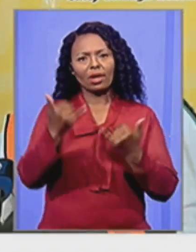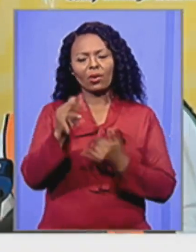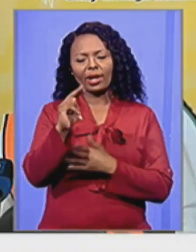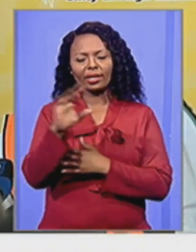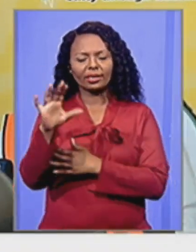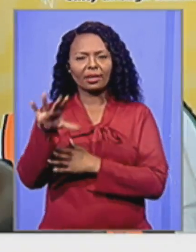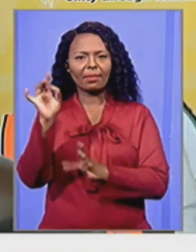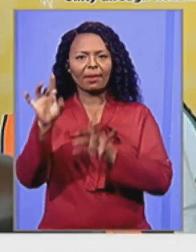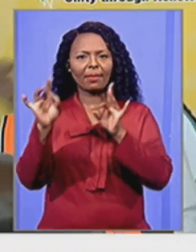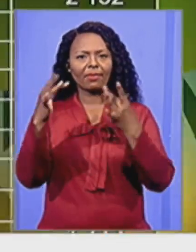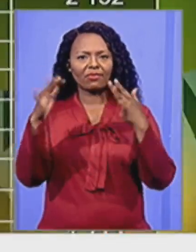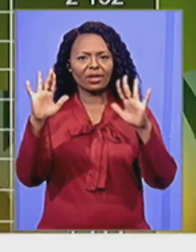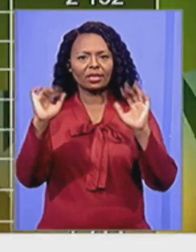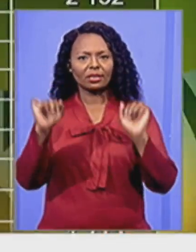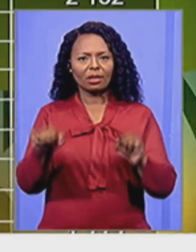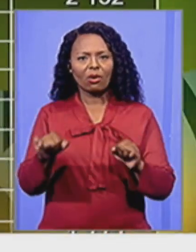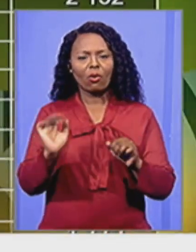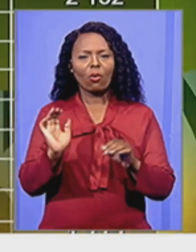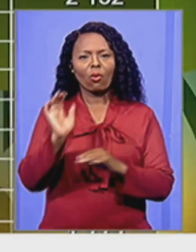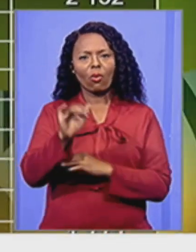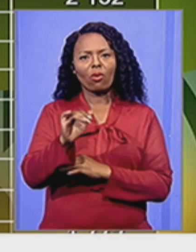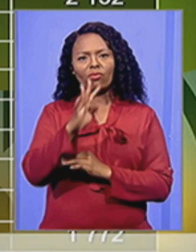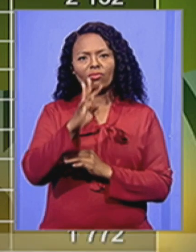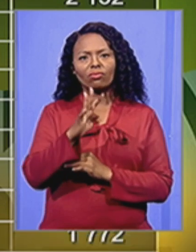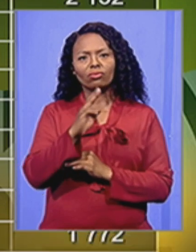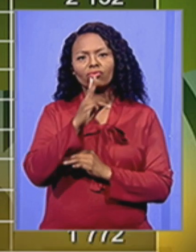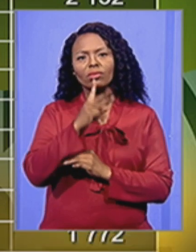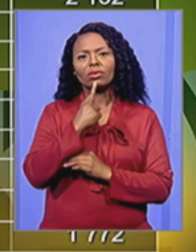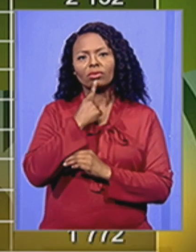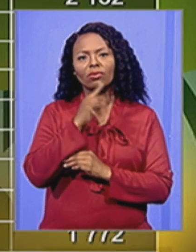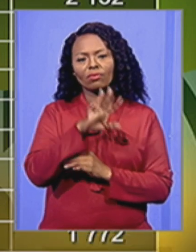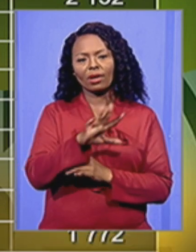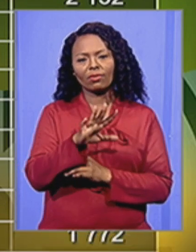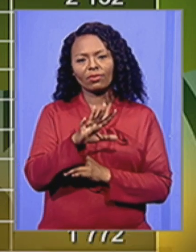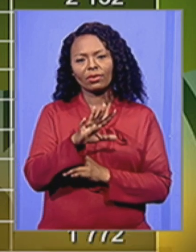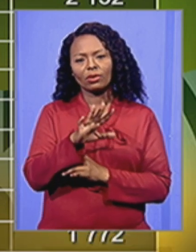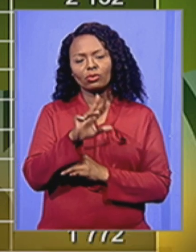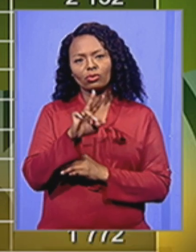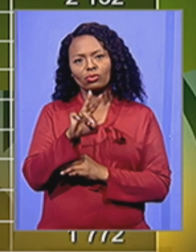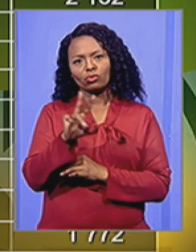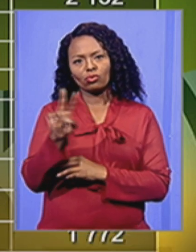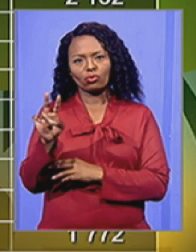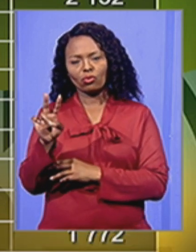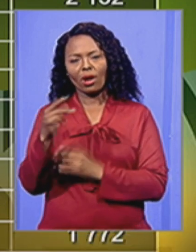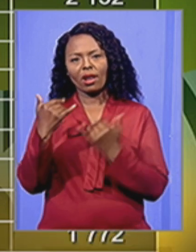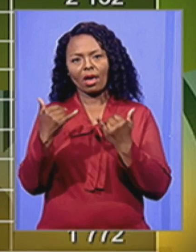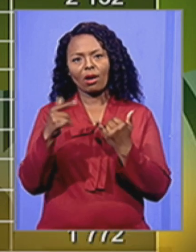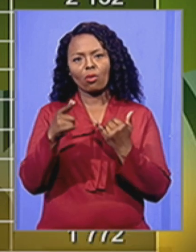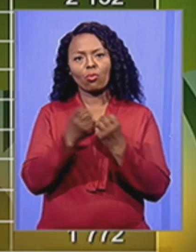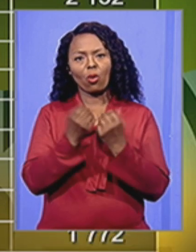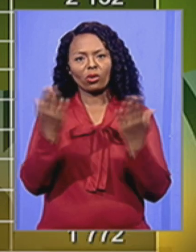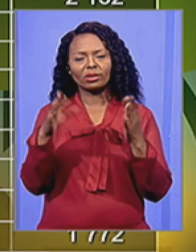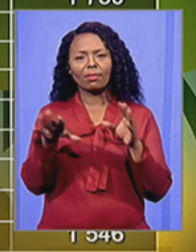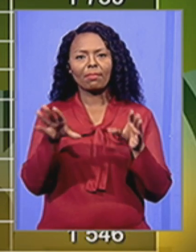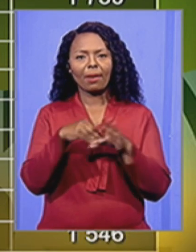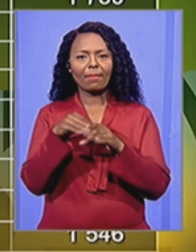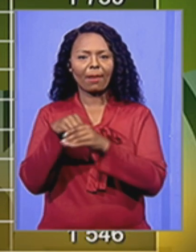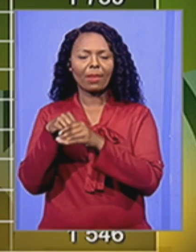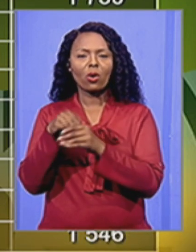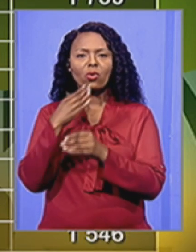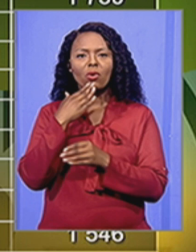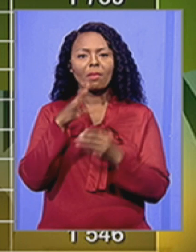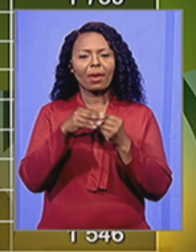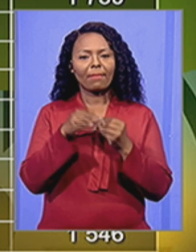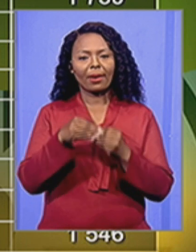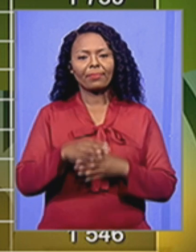Harama bizo ari kitezepe edima hulama shano mashume ama shano ametwe medhi Aile nga tungwa aki makala We